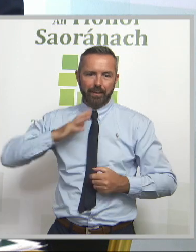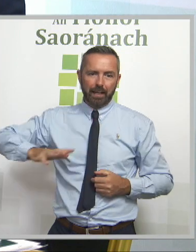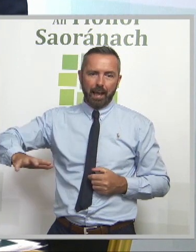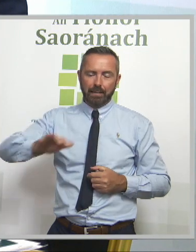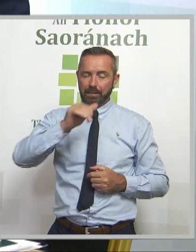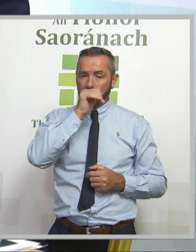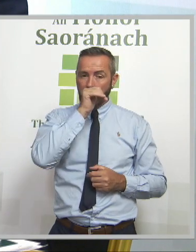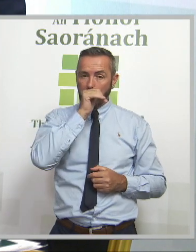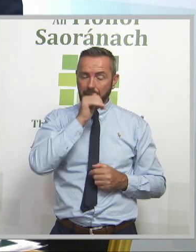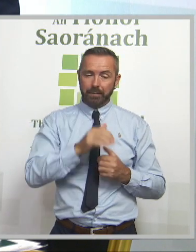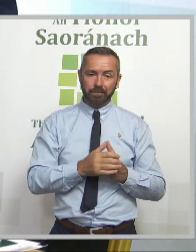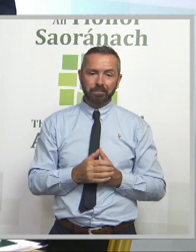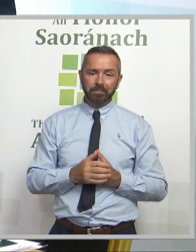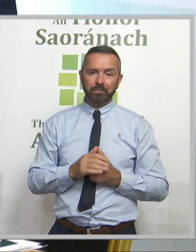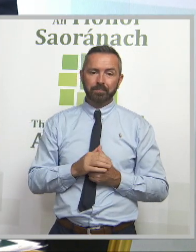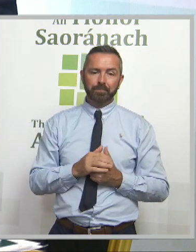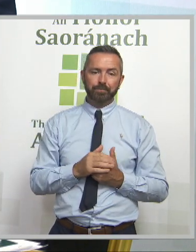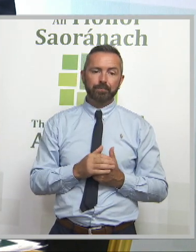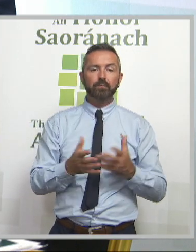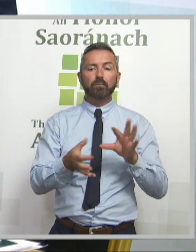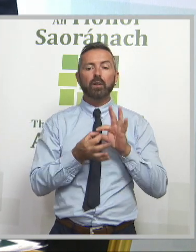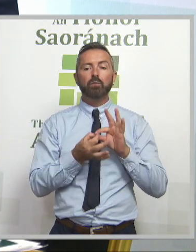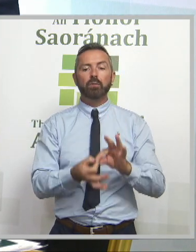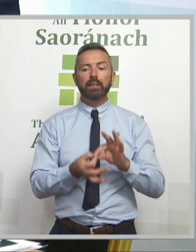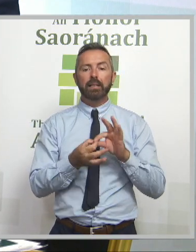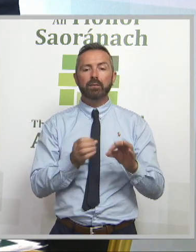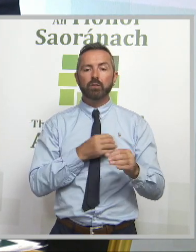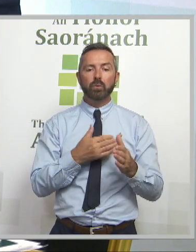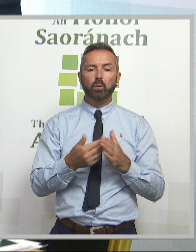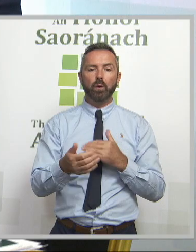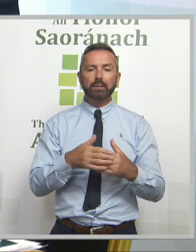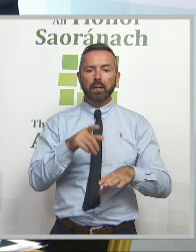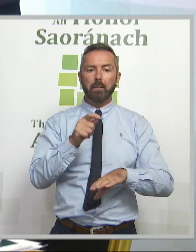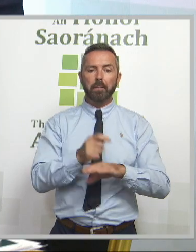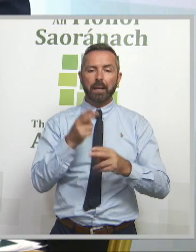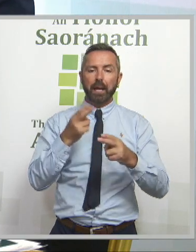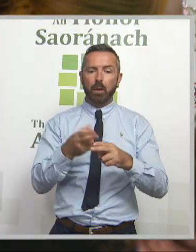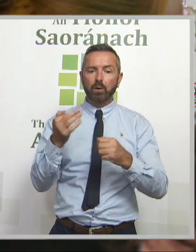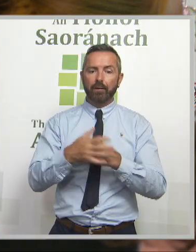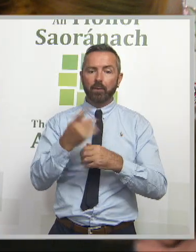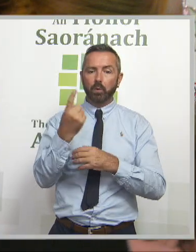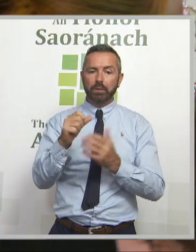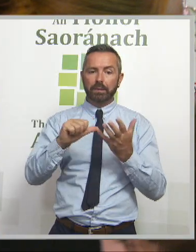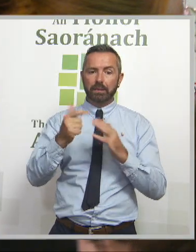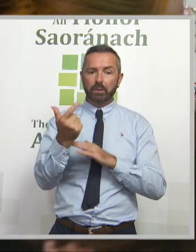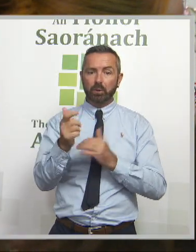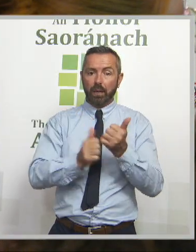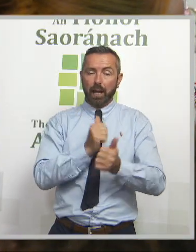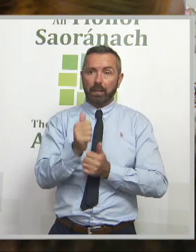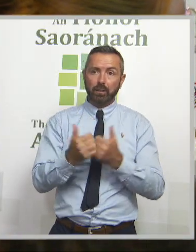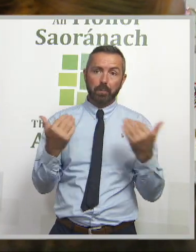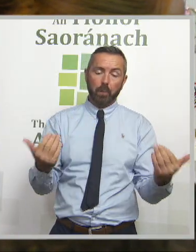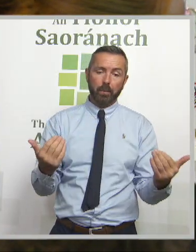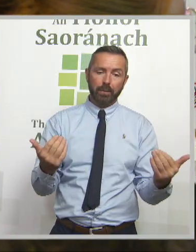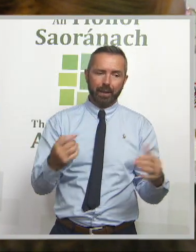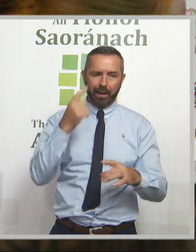and a precursor to the next steps. In relation to what I would like best out of the 162 actions that are currently in the draft plan, I think